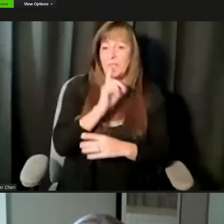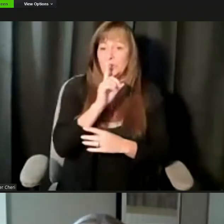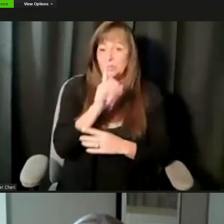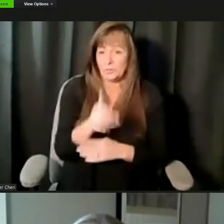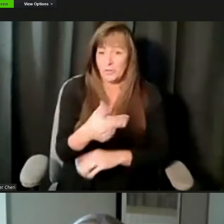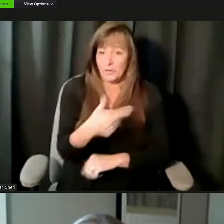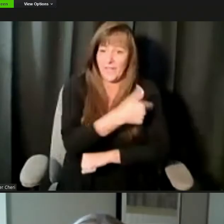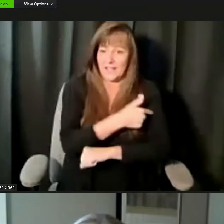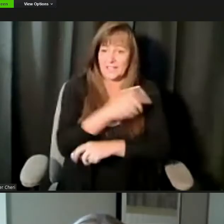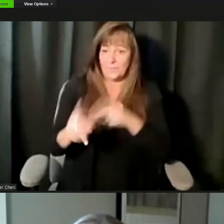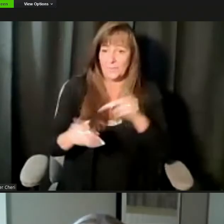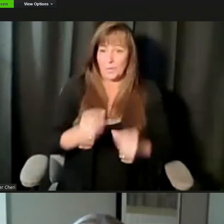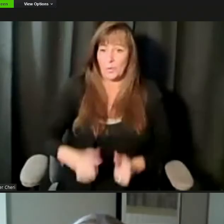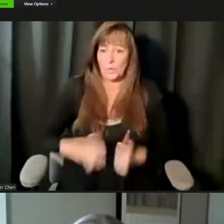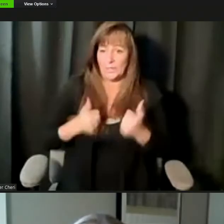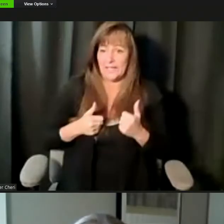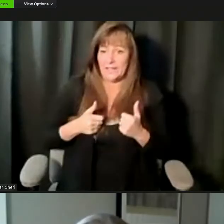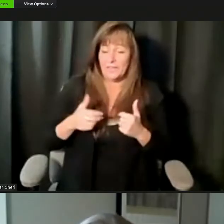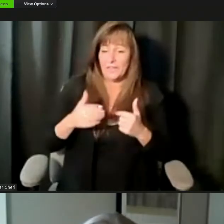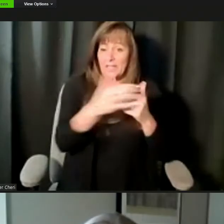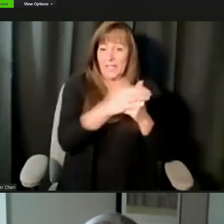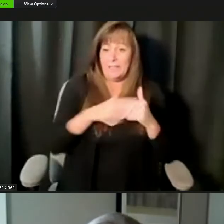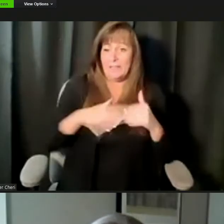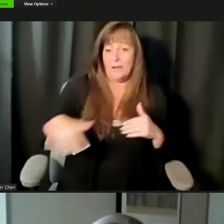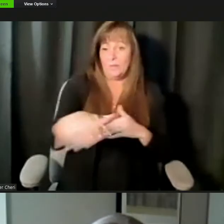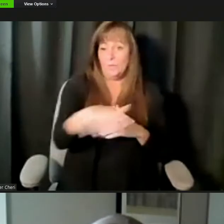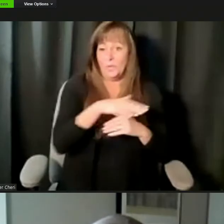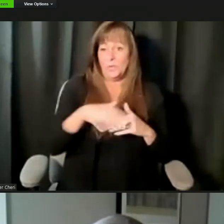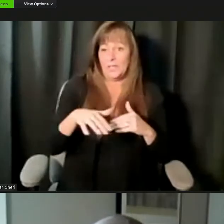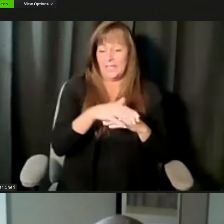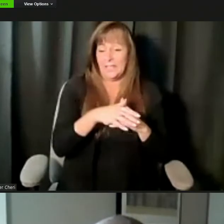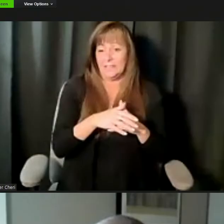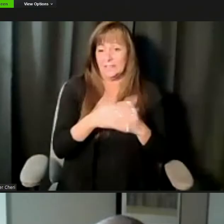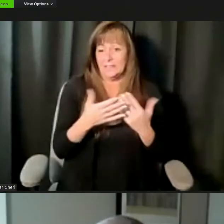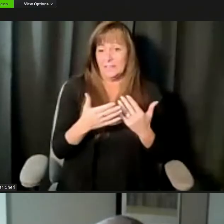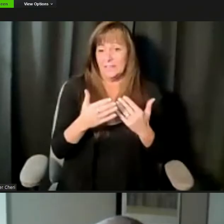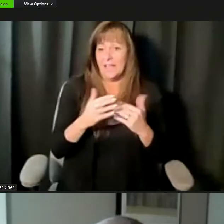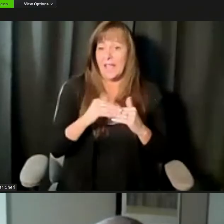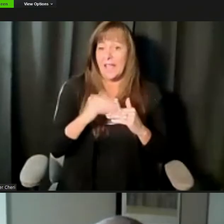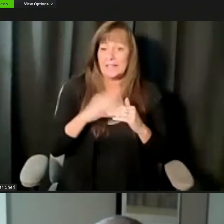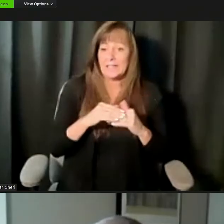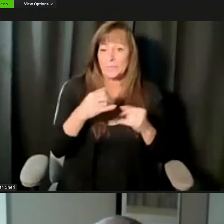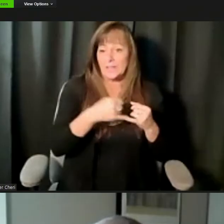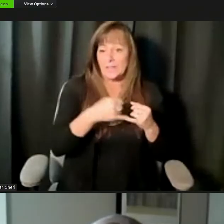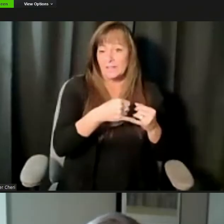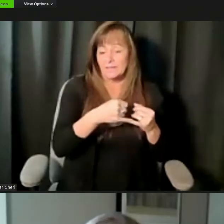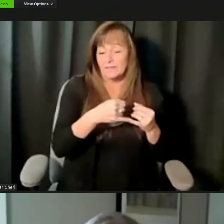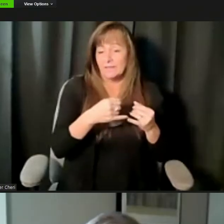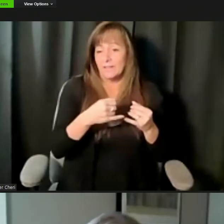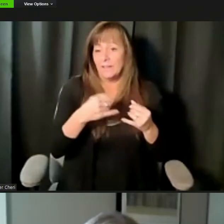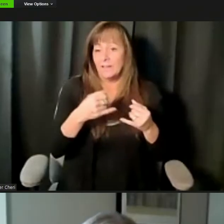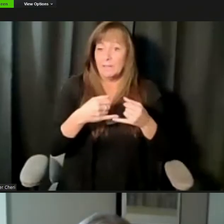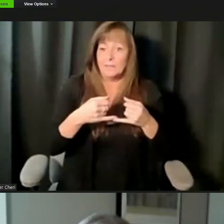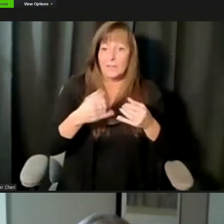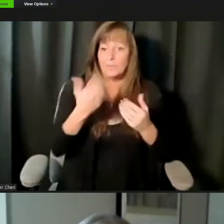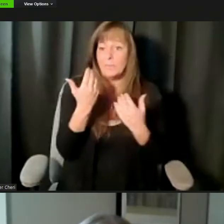in their communities that need it the most within, the boundaries of the phasing guidelines that we've put out there.